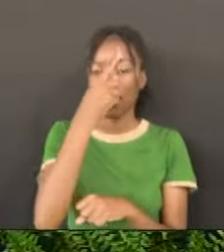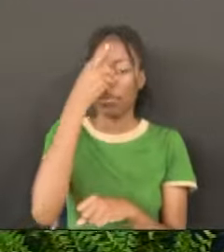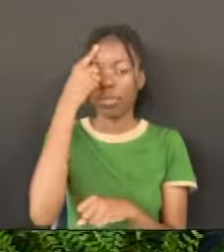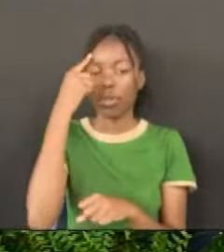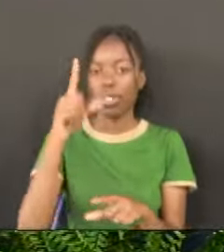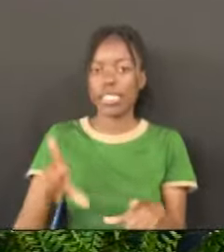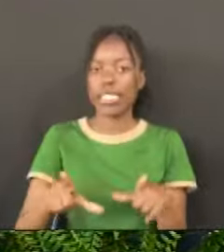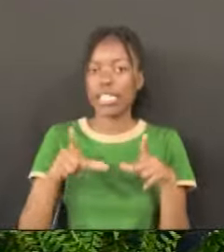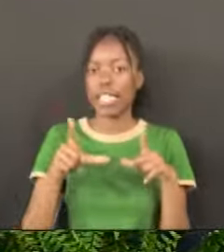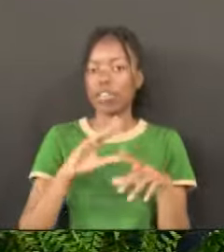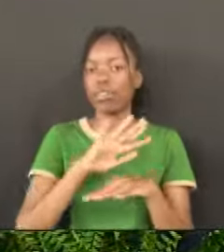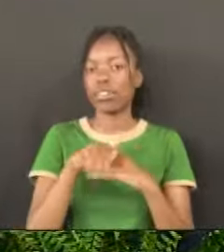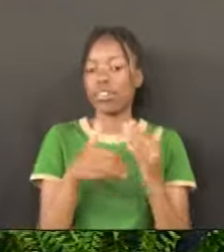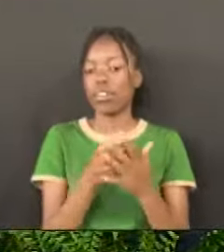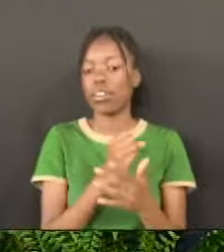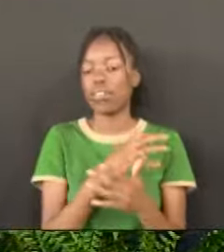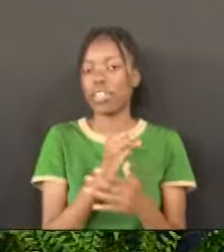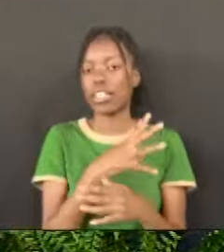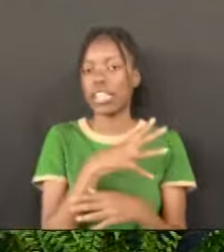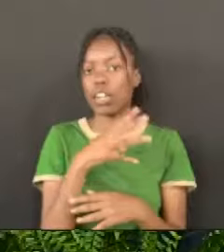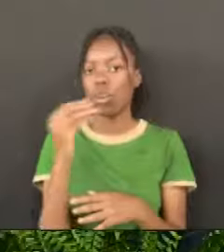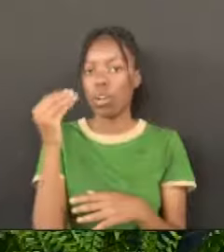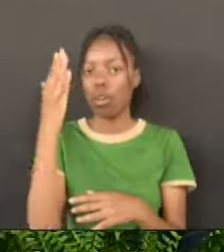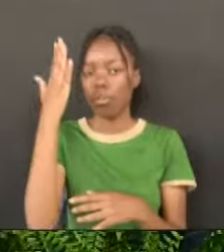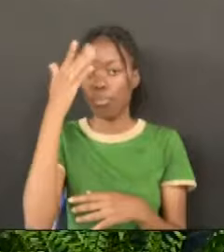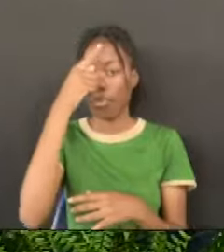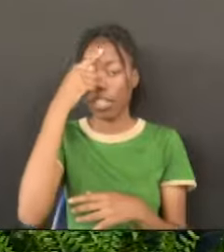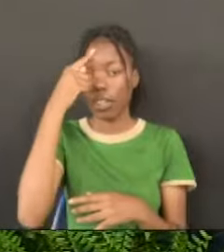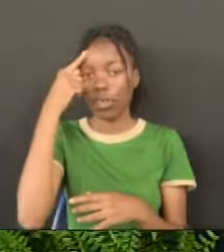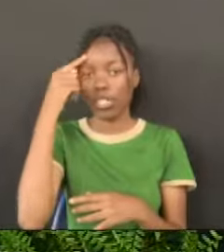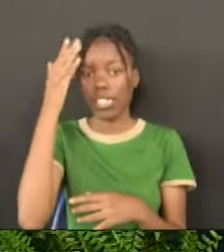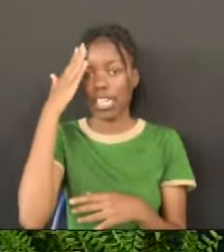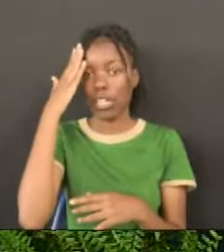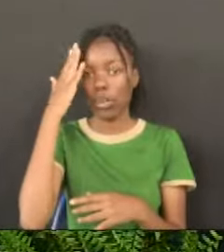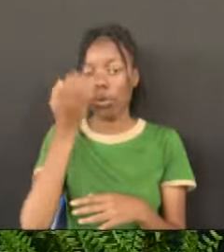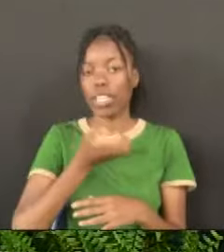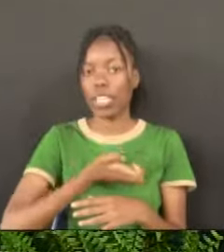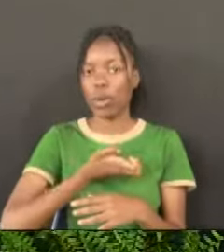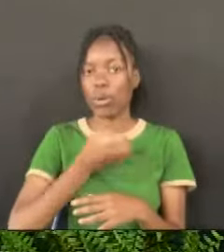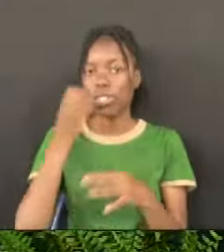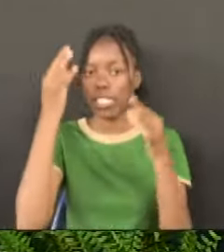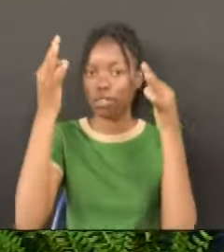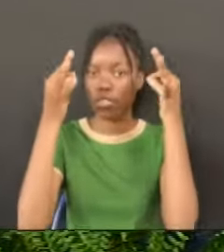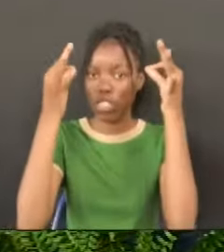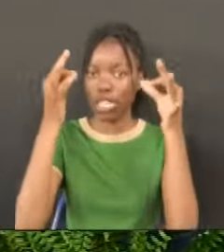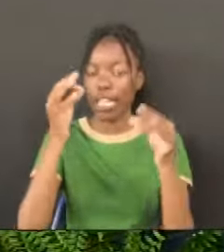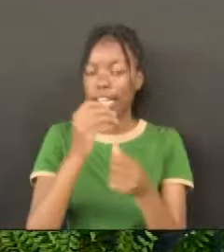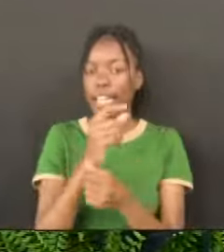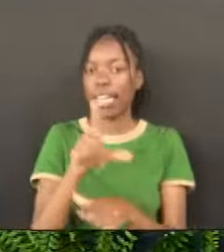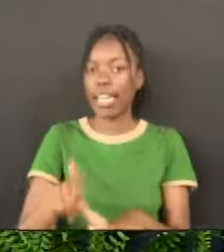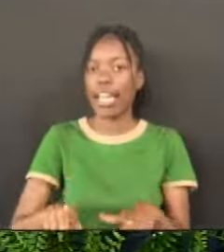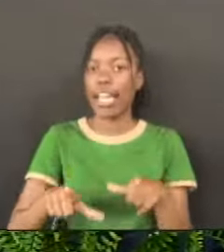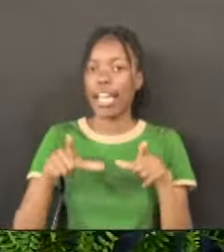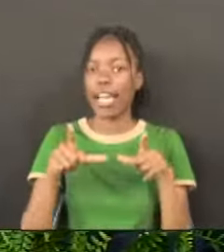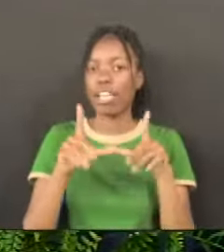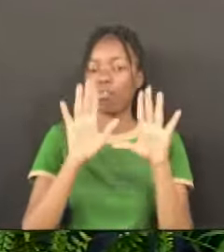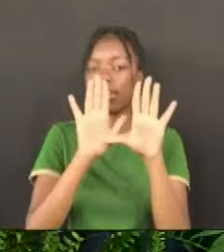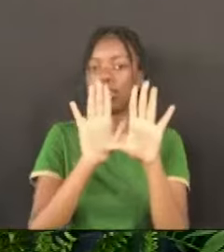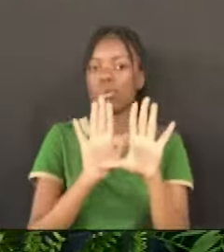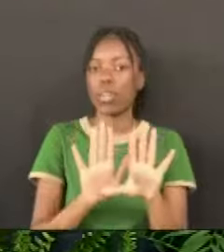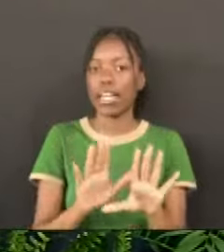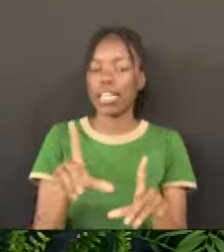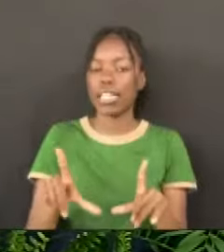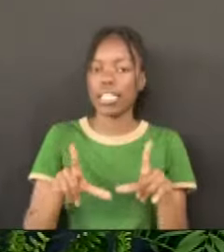fears are gone. Because I know He holds the future, and life is worth living